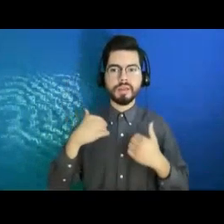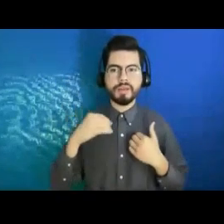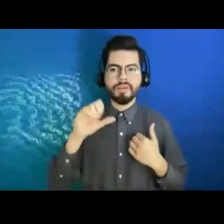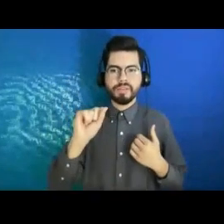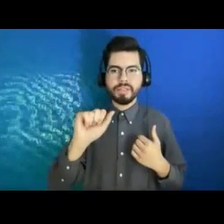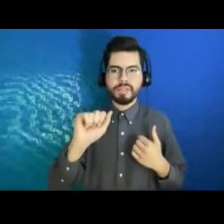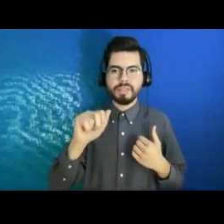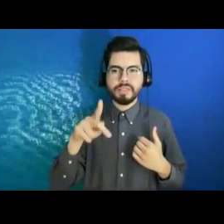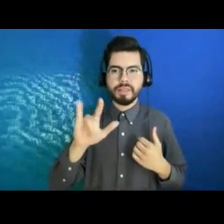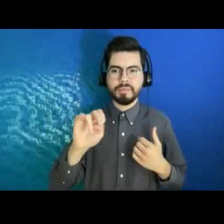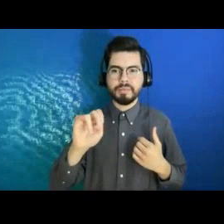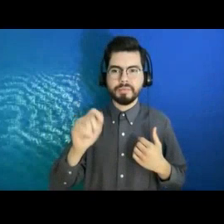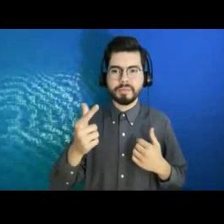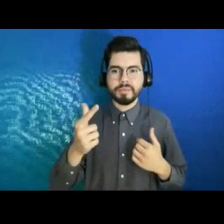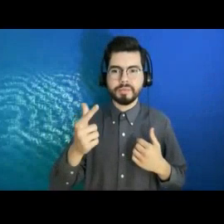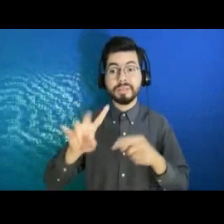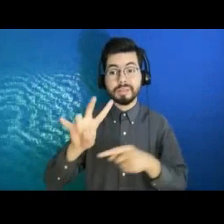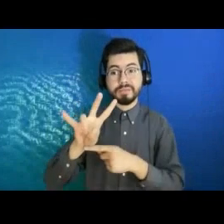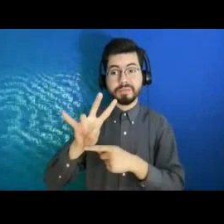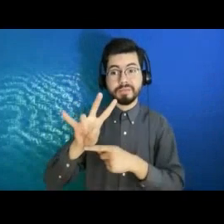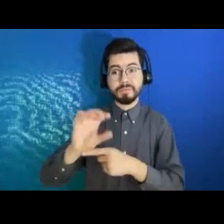which is a lot, mortality.